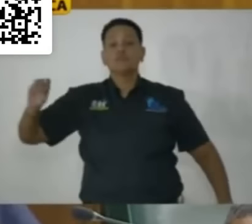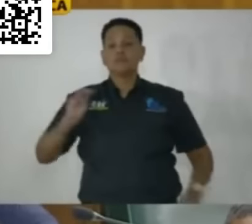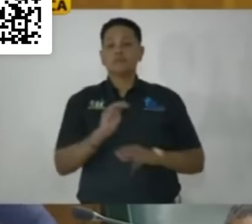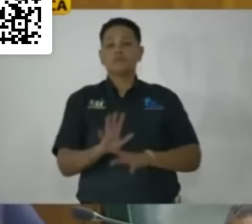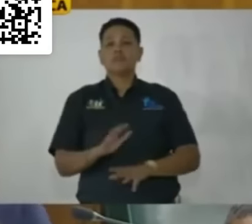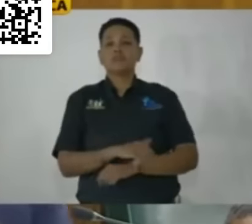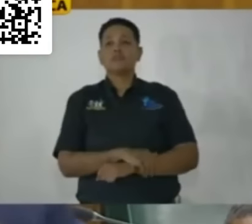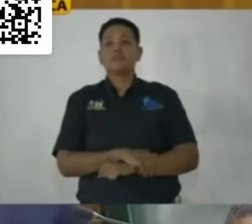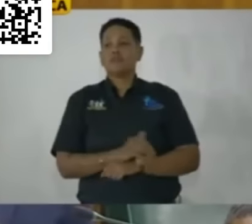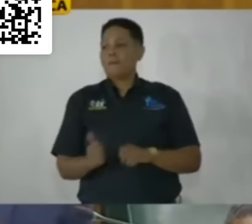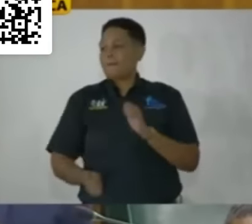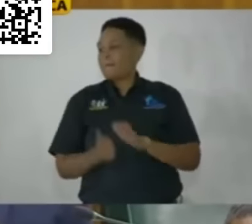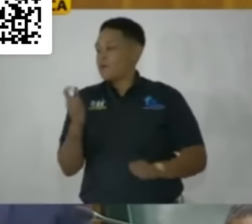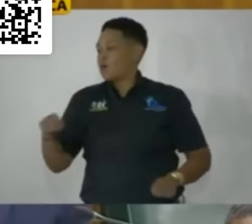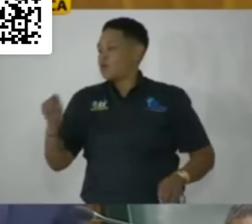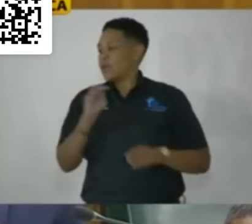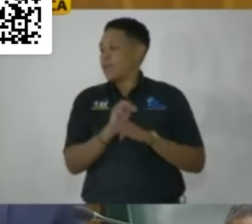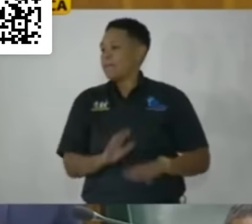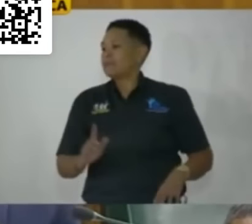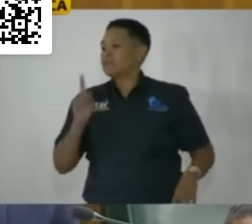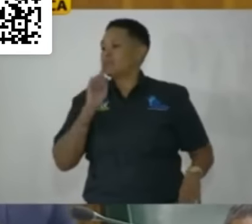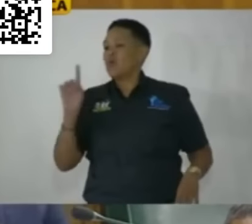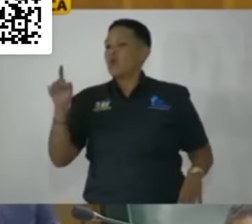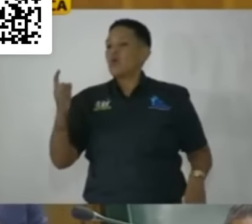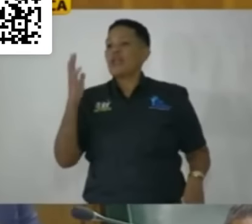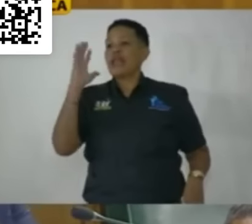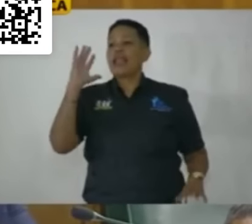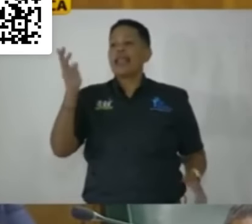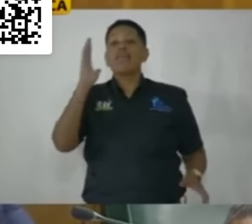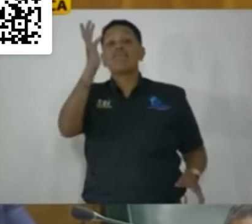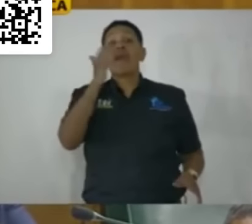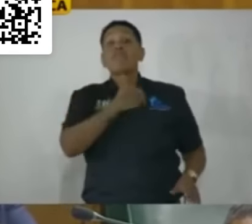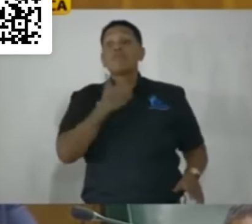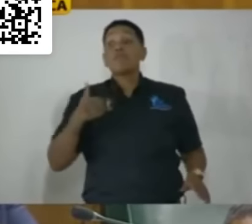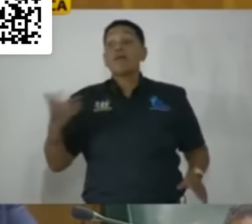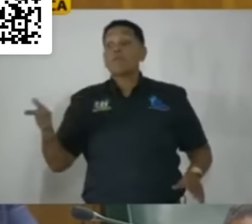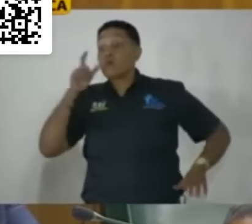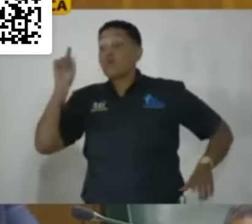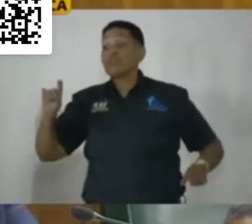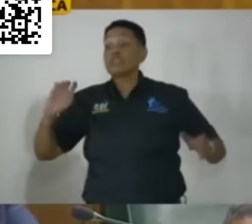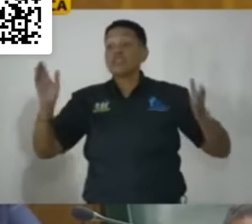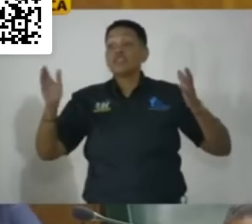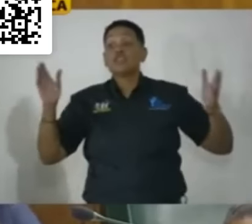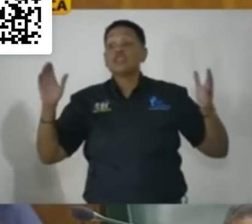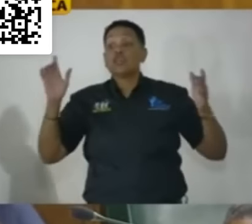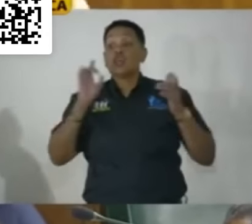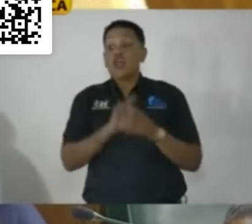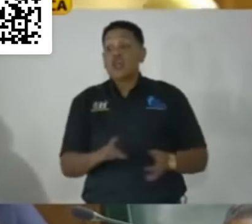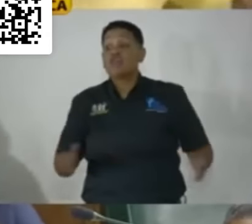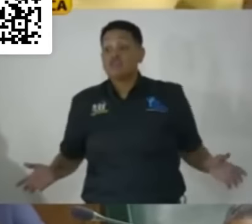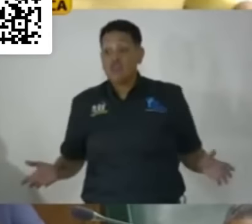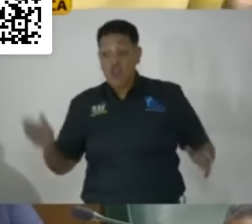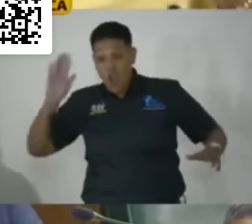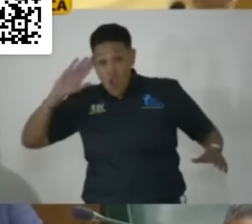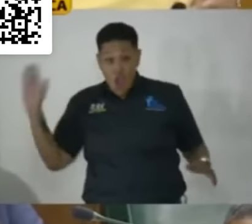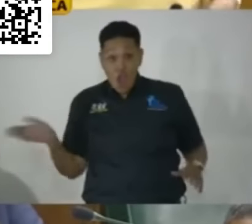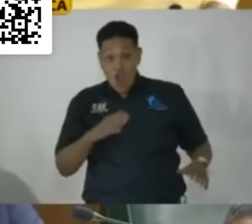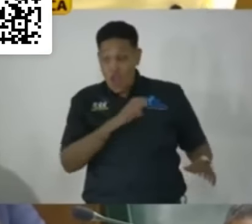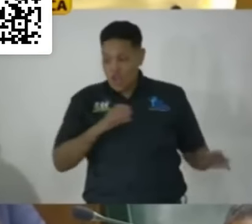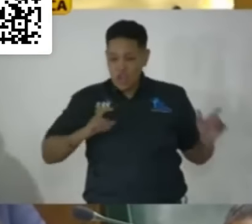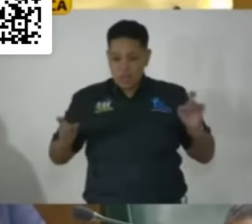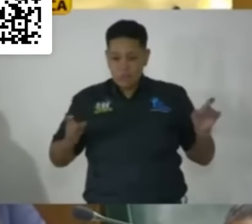of the executive. And it has only left 5 members that would need to serve on all of the